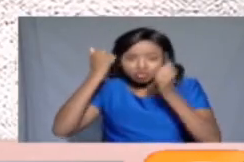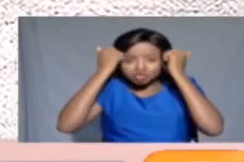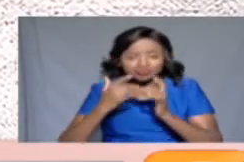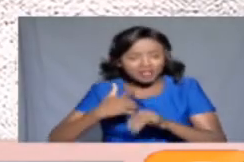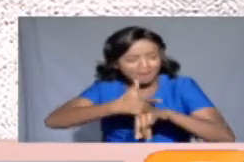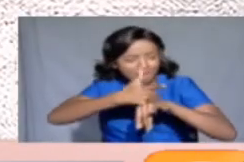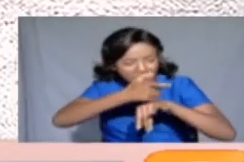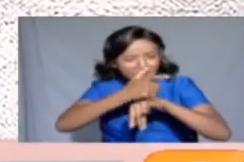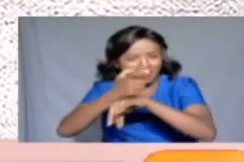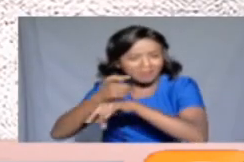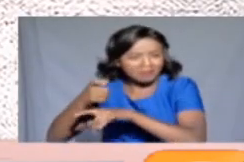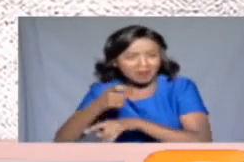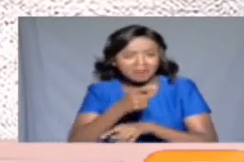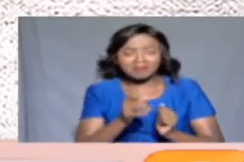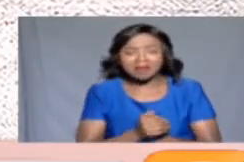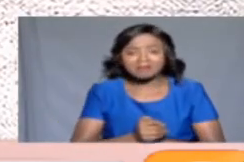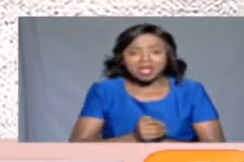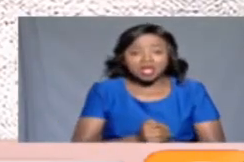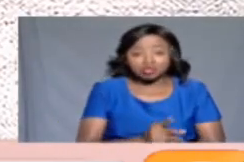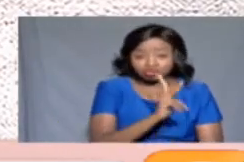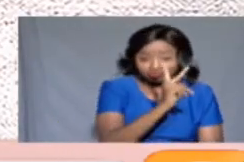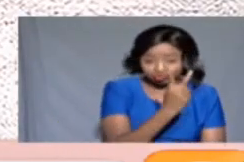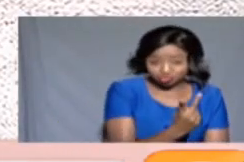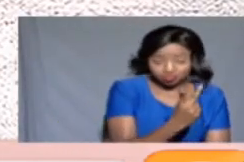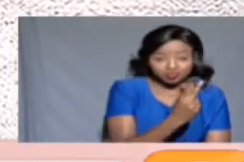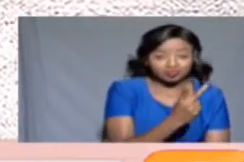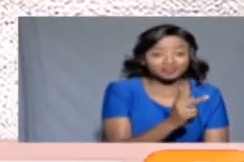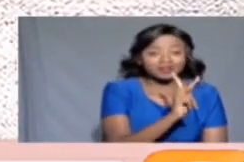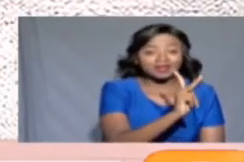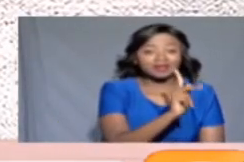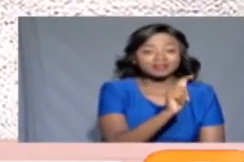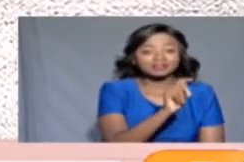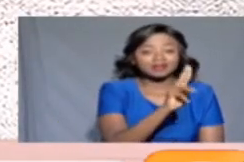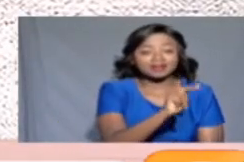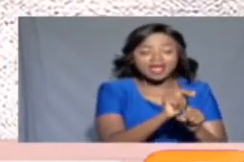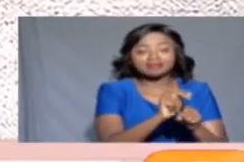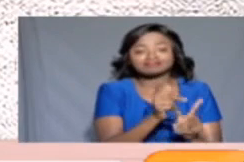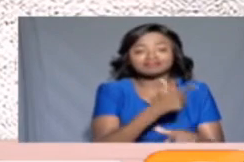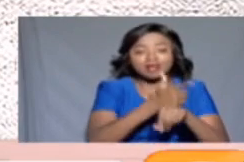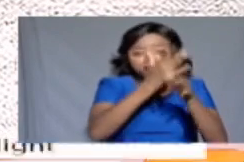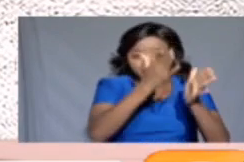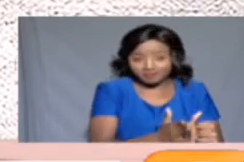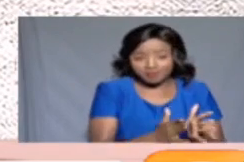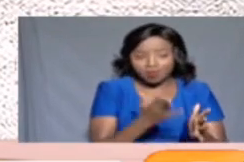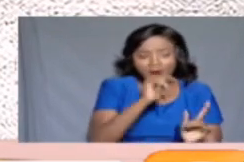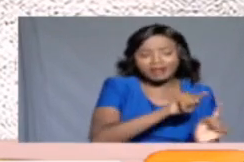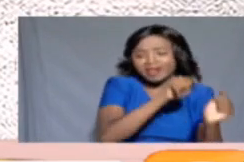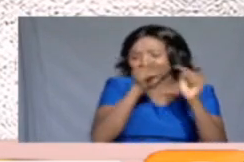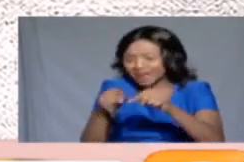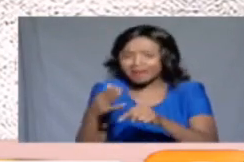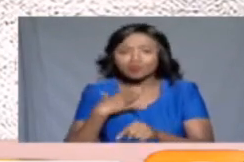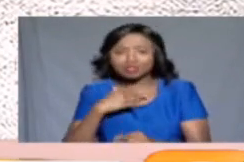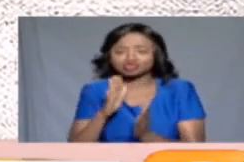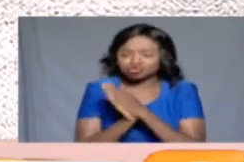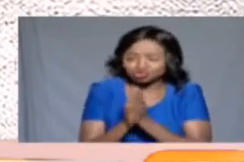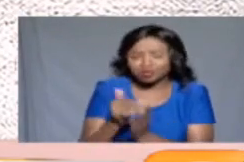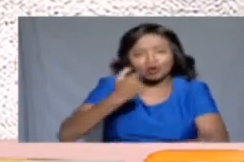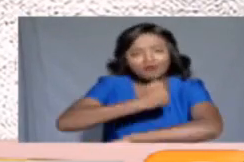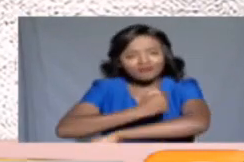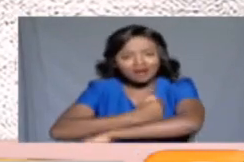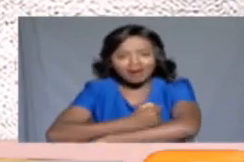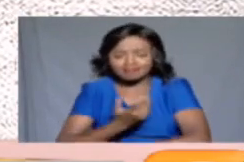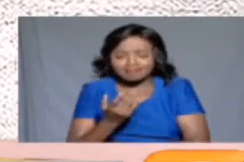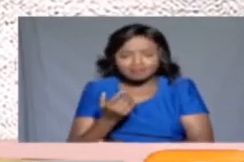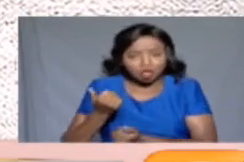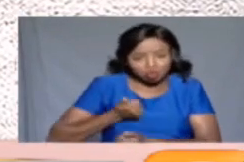News reporters and their driver, as well as torching their vehicle while the crew was investigating a case of a missing child at the school. And as